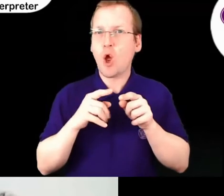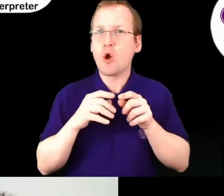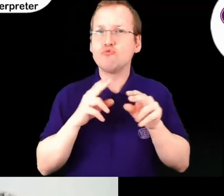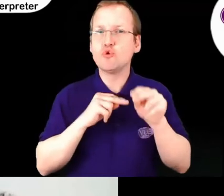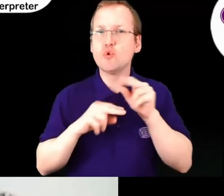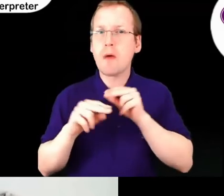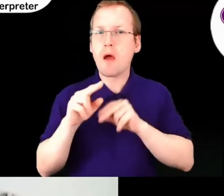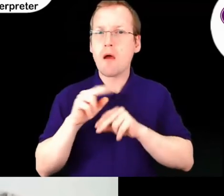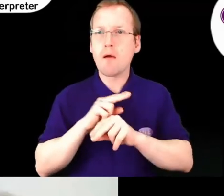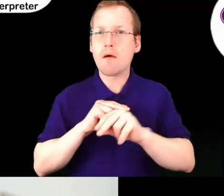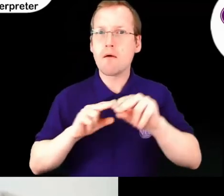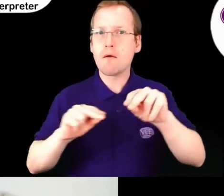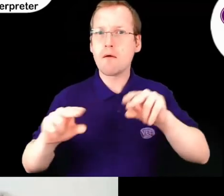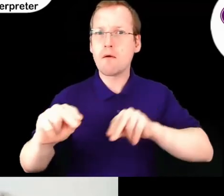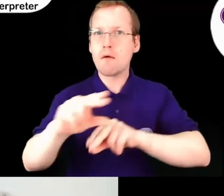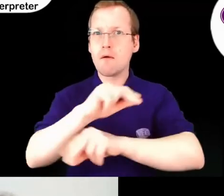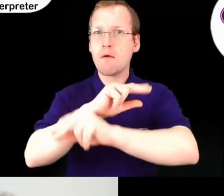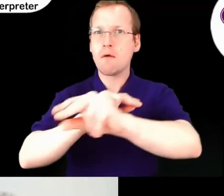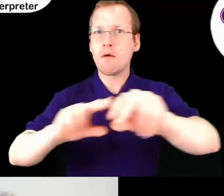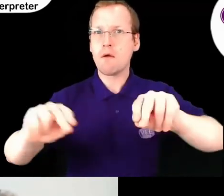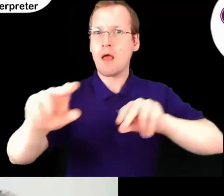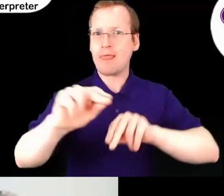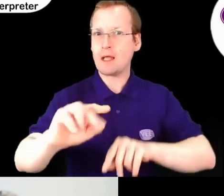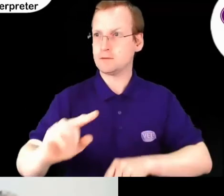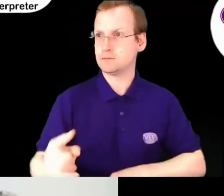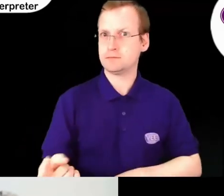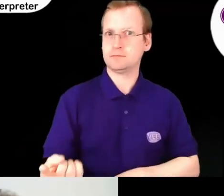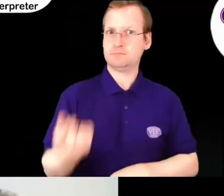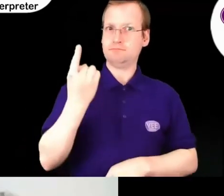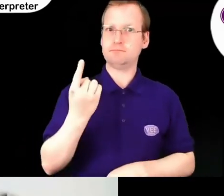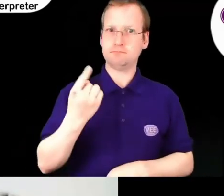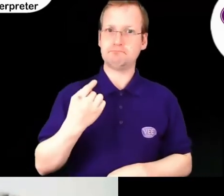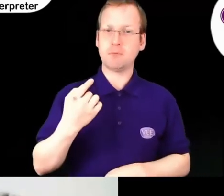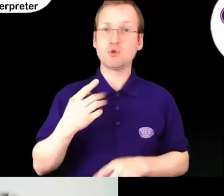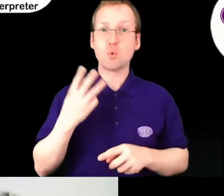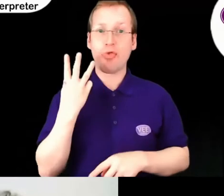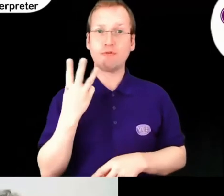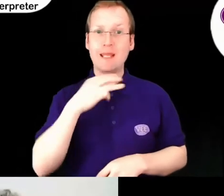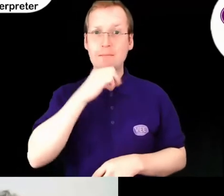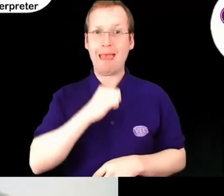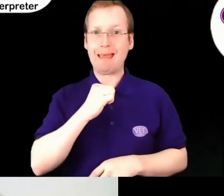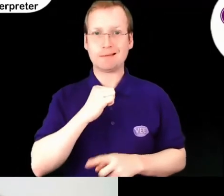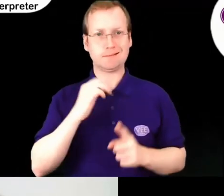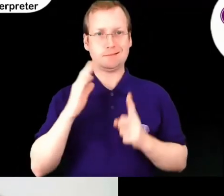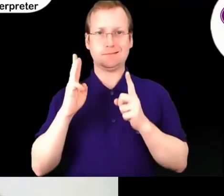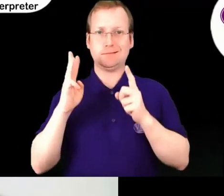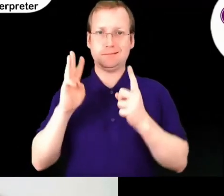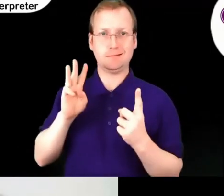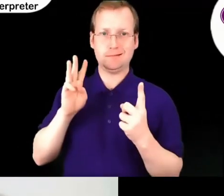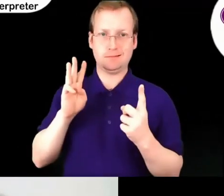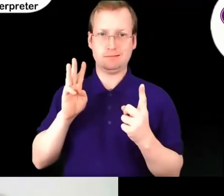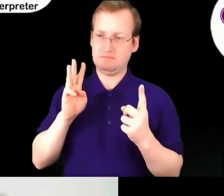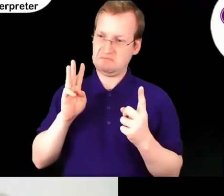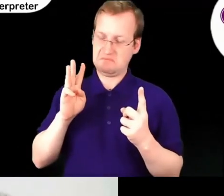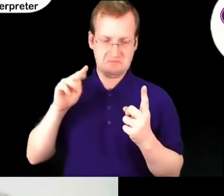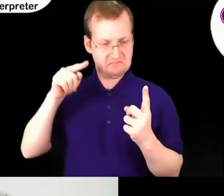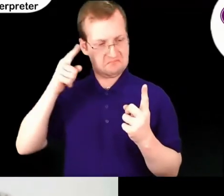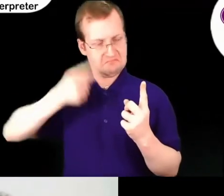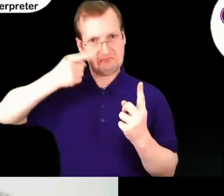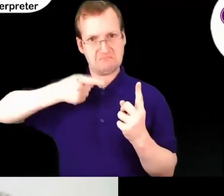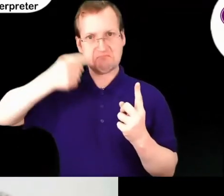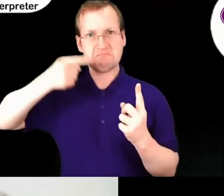bosses. And I was hauled up in front of three men and told in no uncertain terms that I